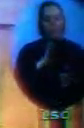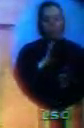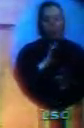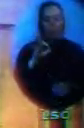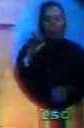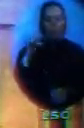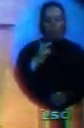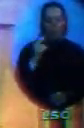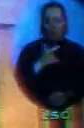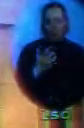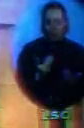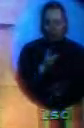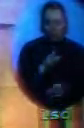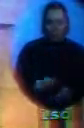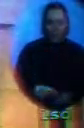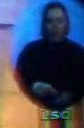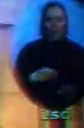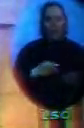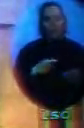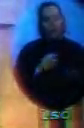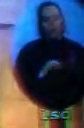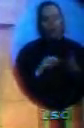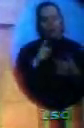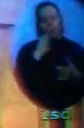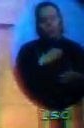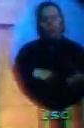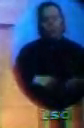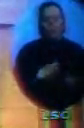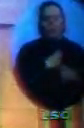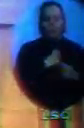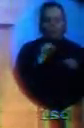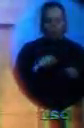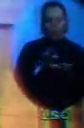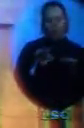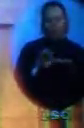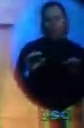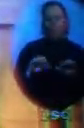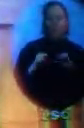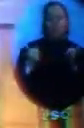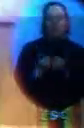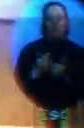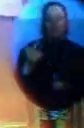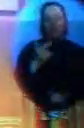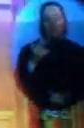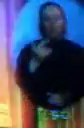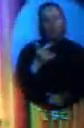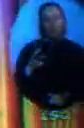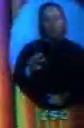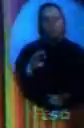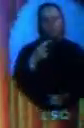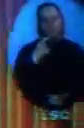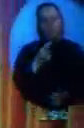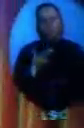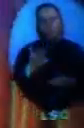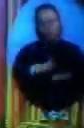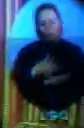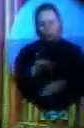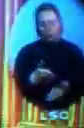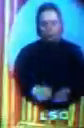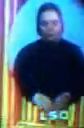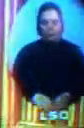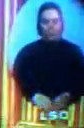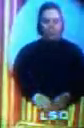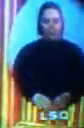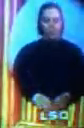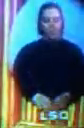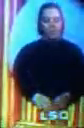Defence tell this House what the aerospace industry said about the Liberal motion? The Honourable Parliamentary Secretary.